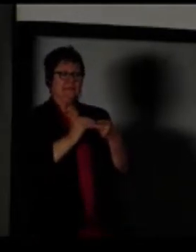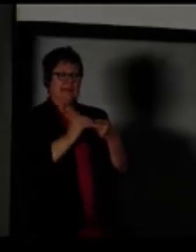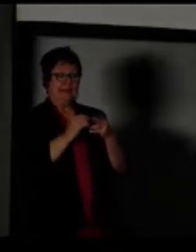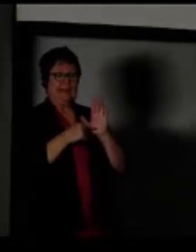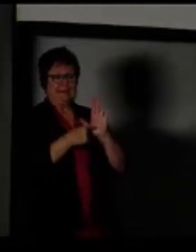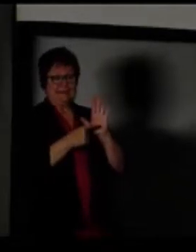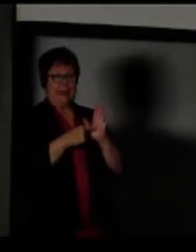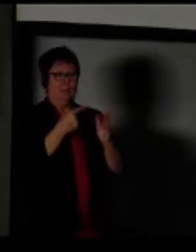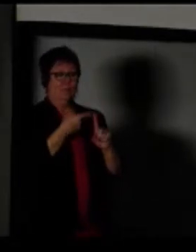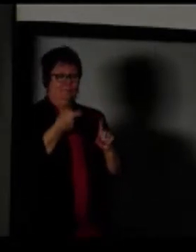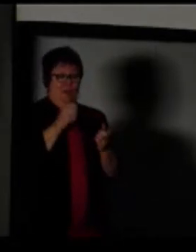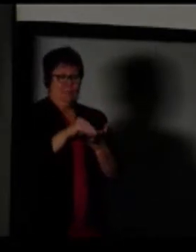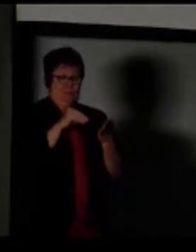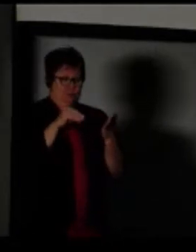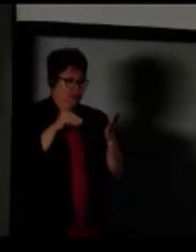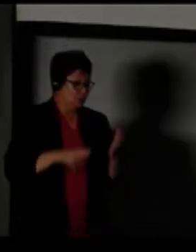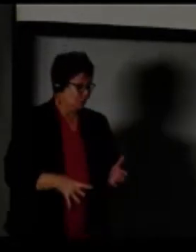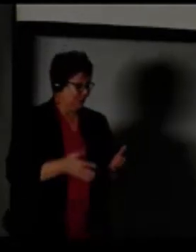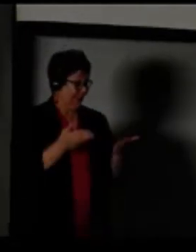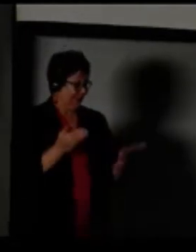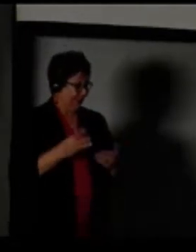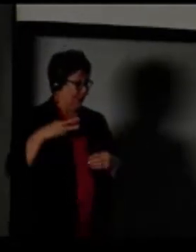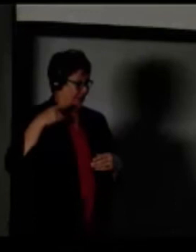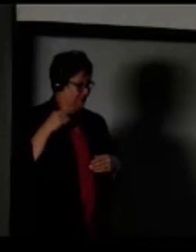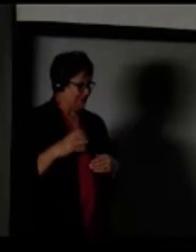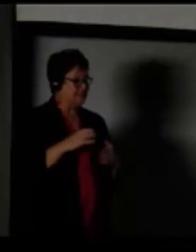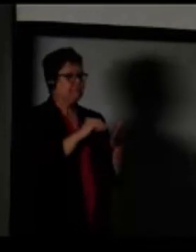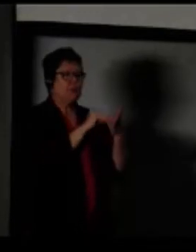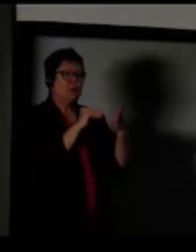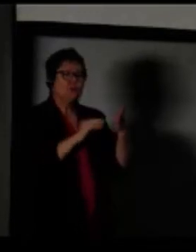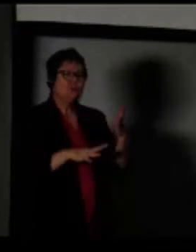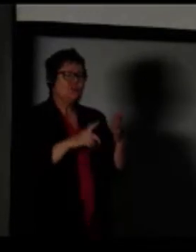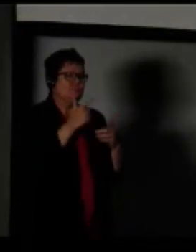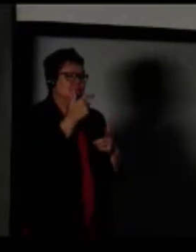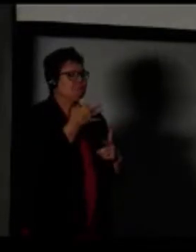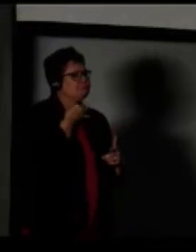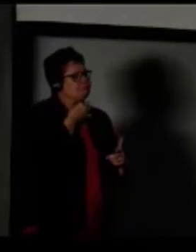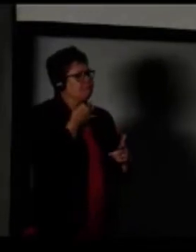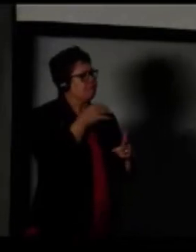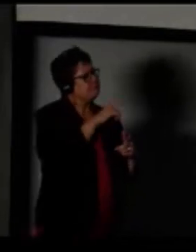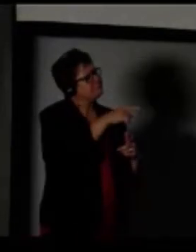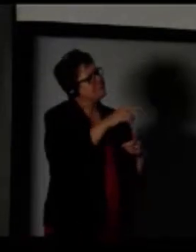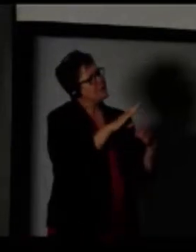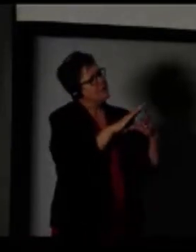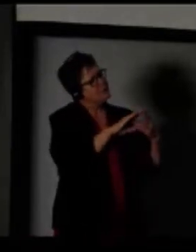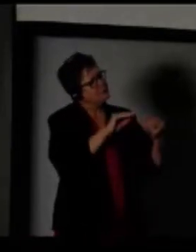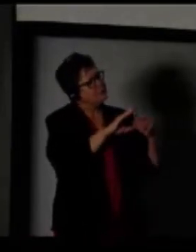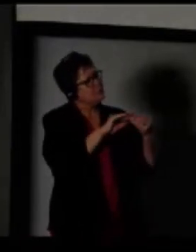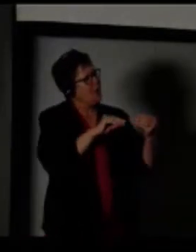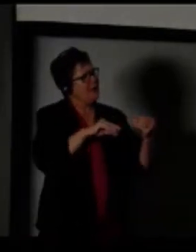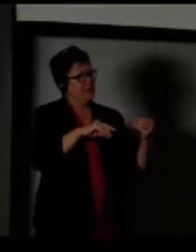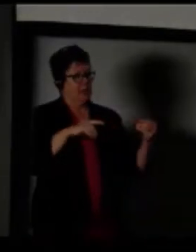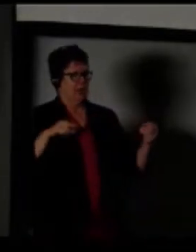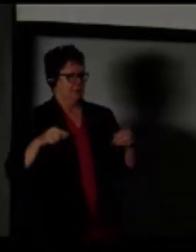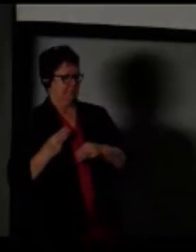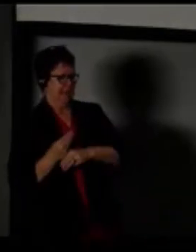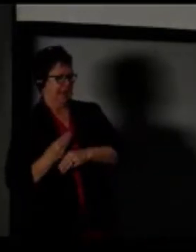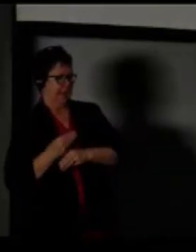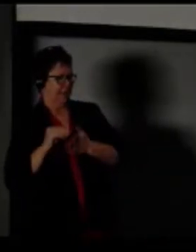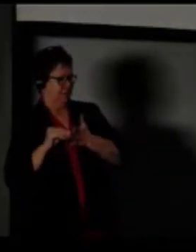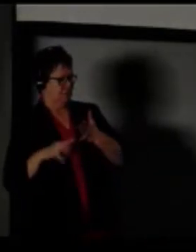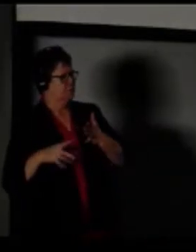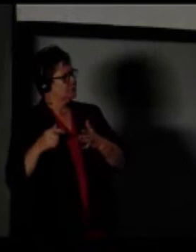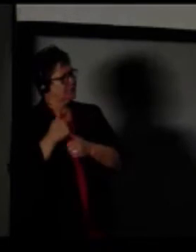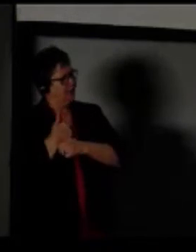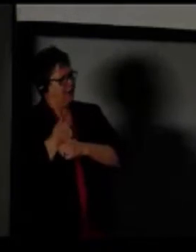is here in Washington, D.C. And this student was interested in the untold stories. She's a math student. She's committed to